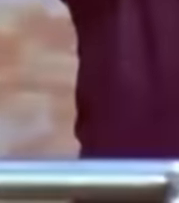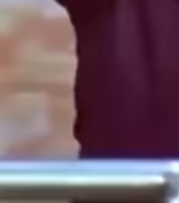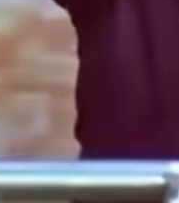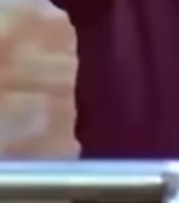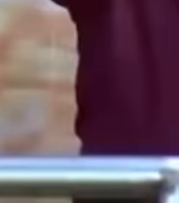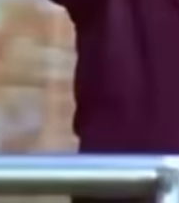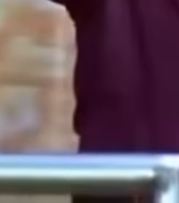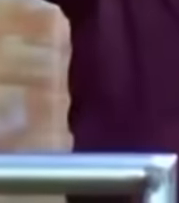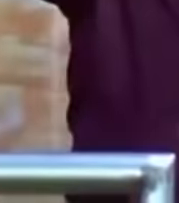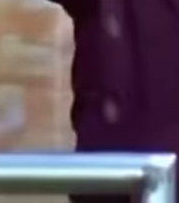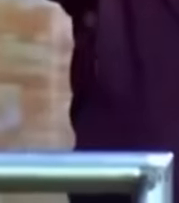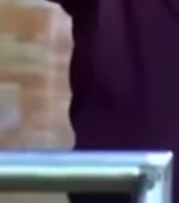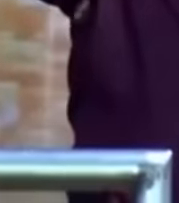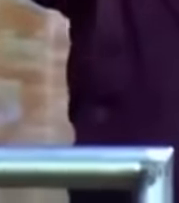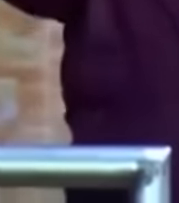Amen!